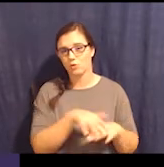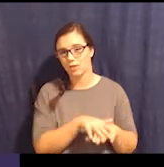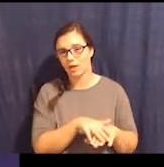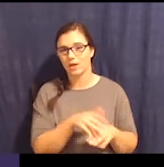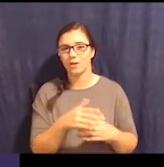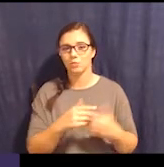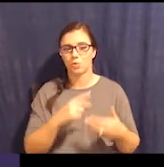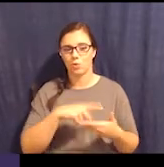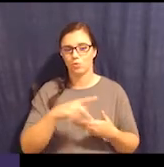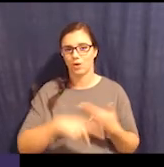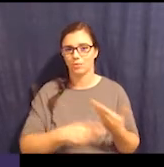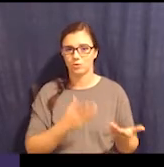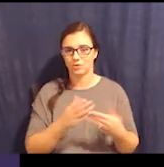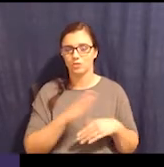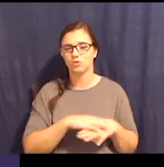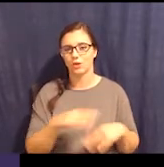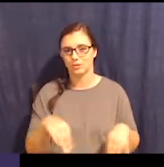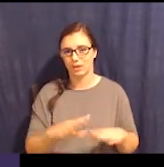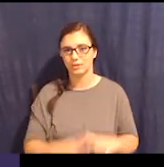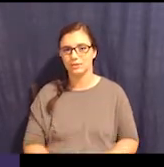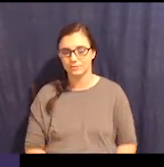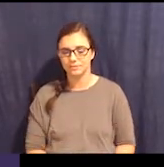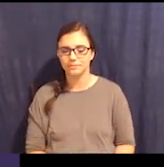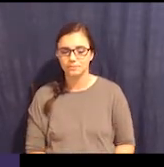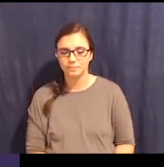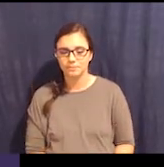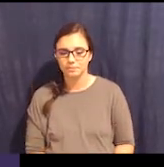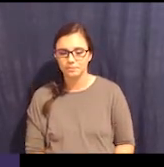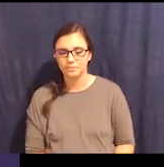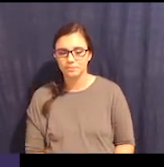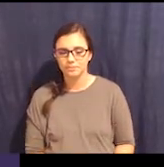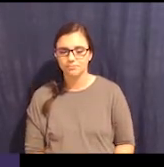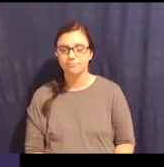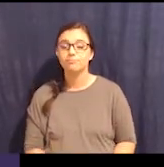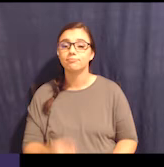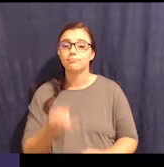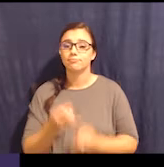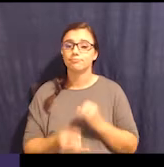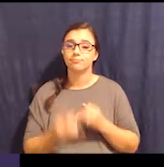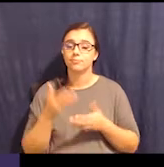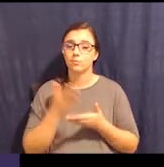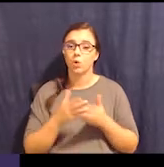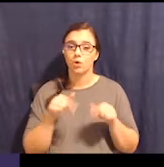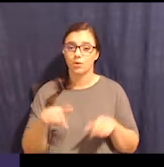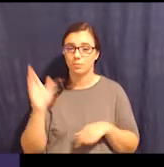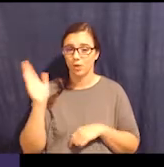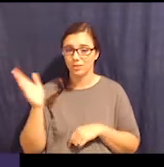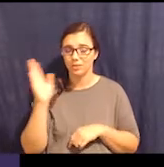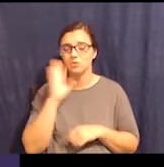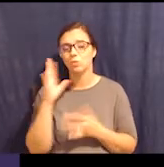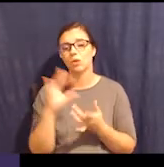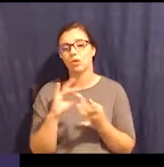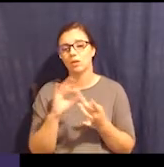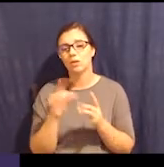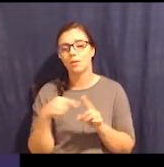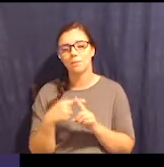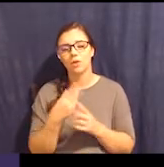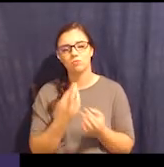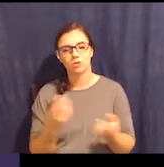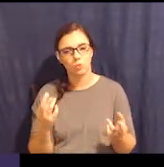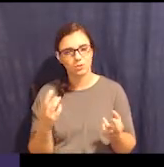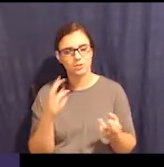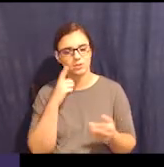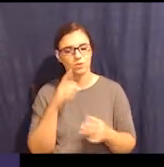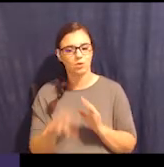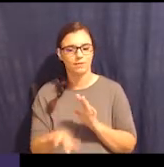Now for the final portion of our presentation, I'm going to talk to you about resources for finding care and information